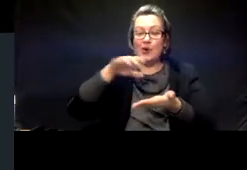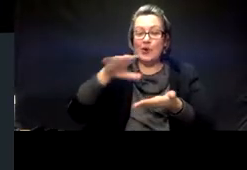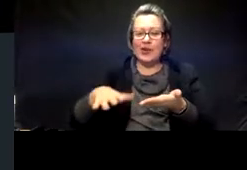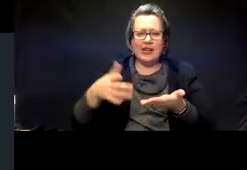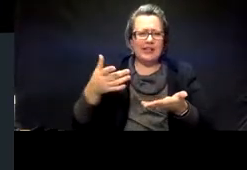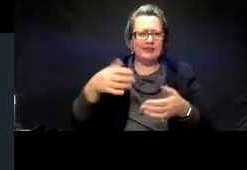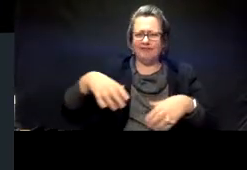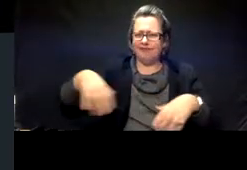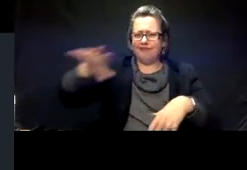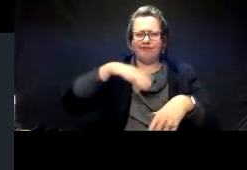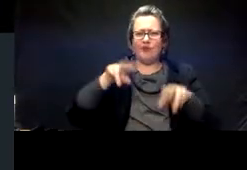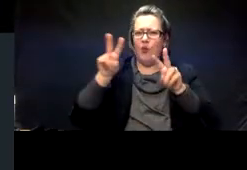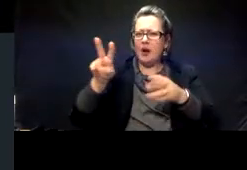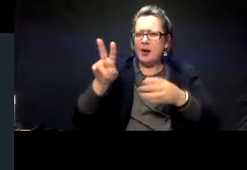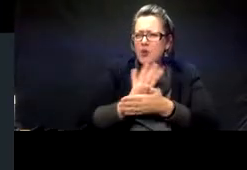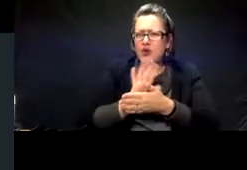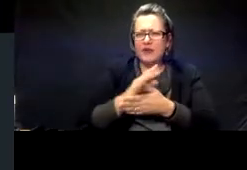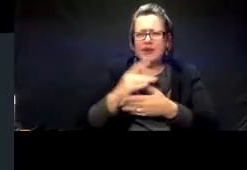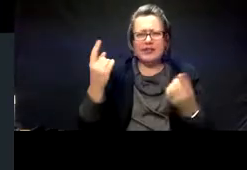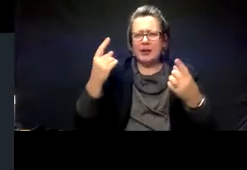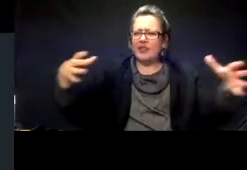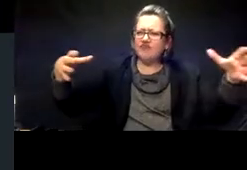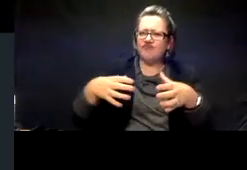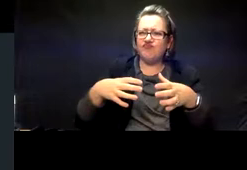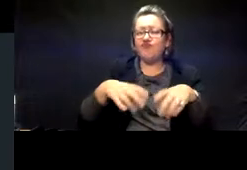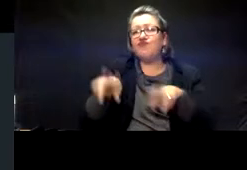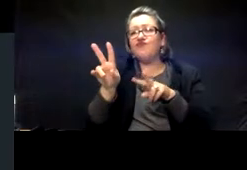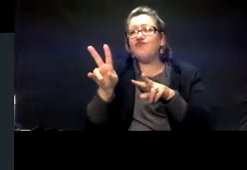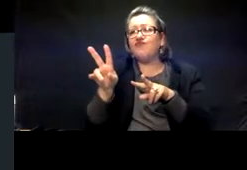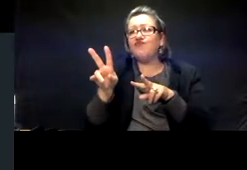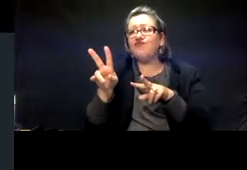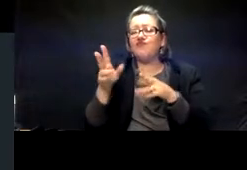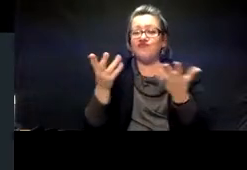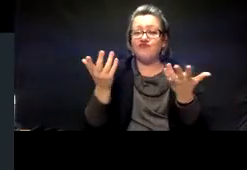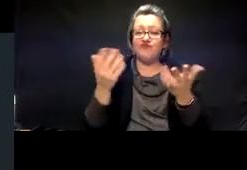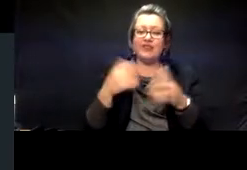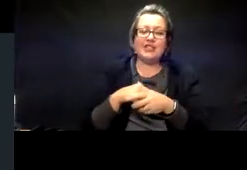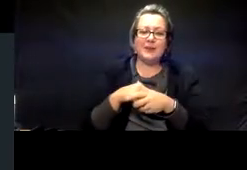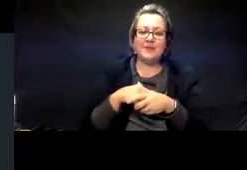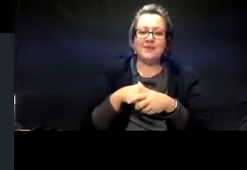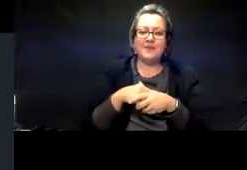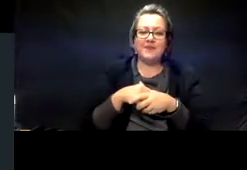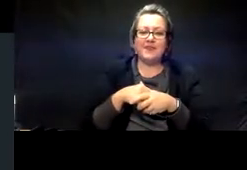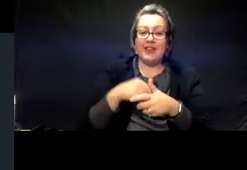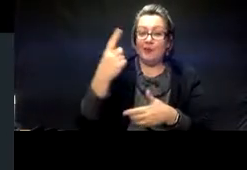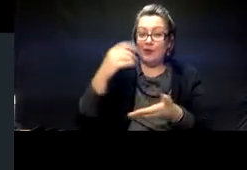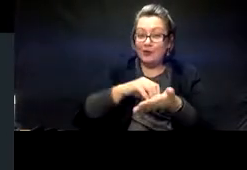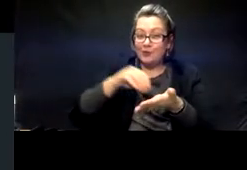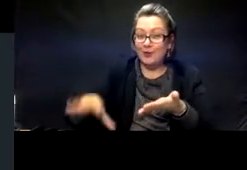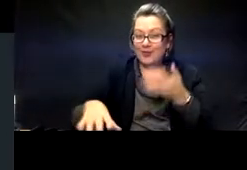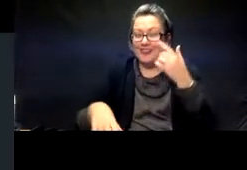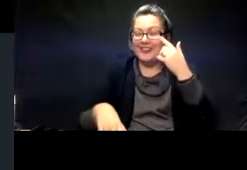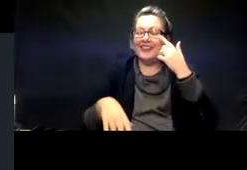and a student, I guess everybody was watching a movie or something,